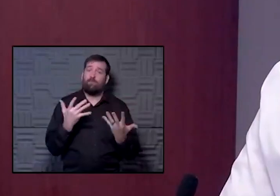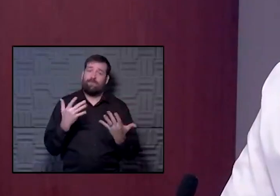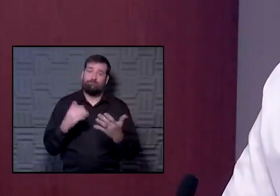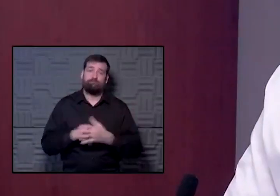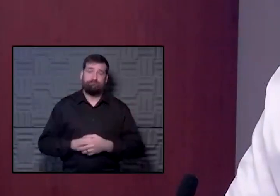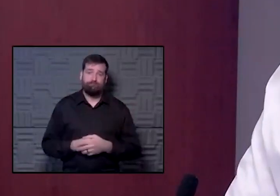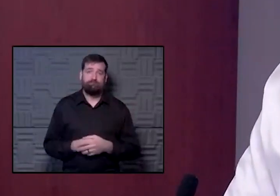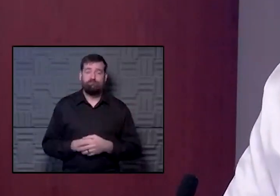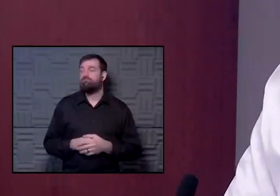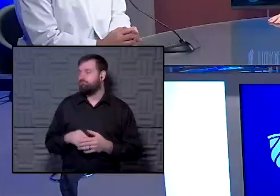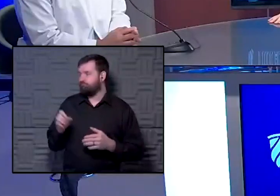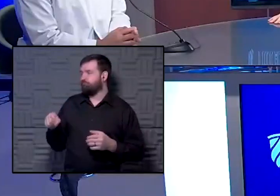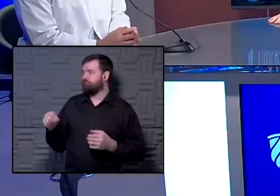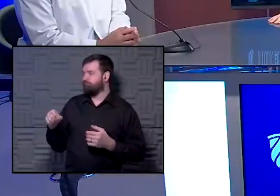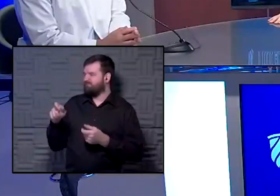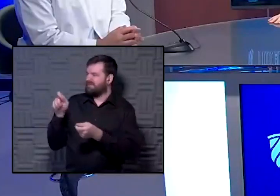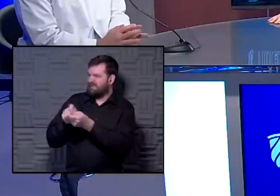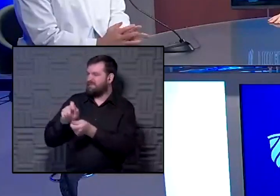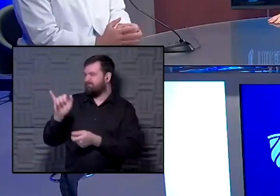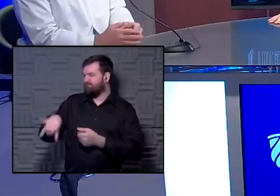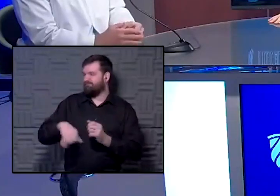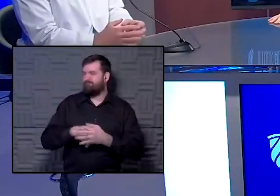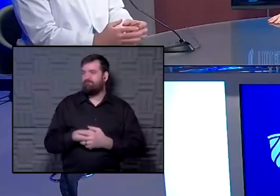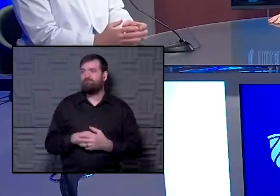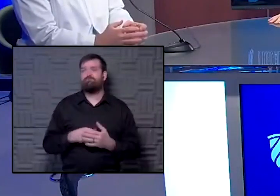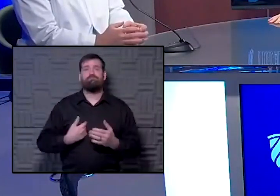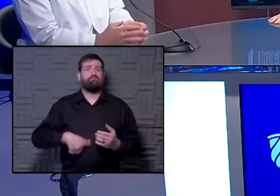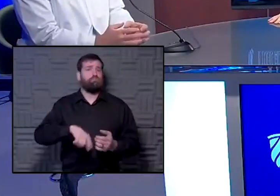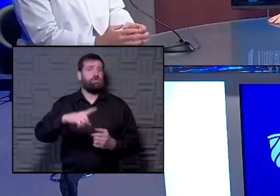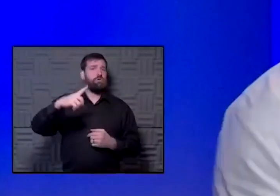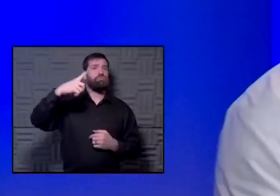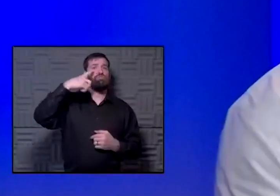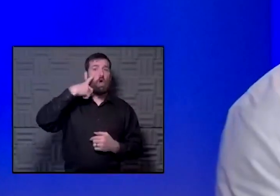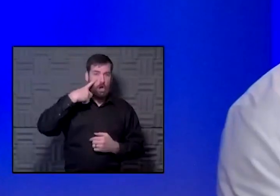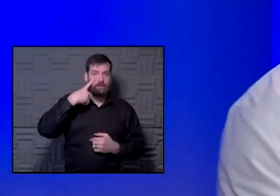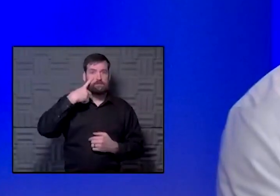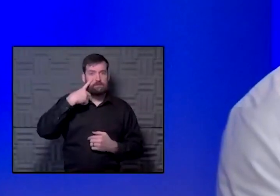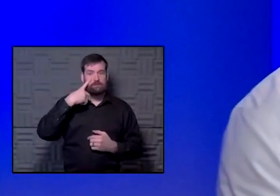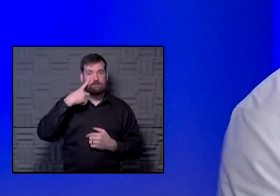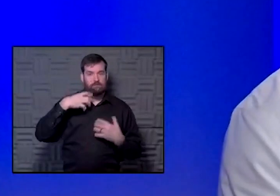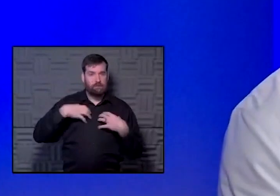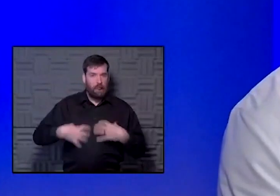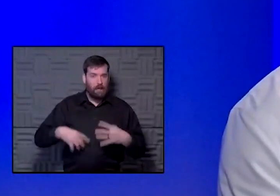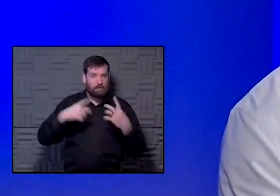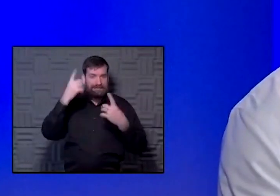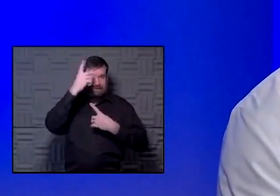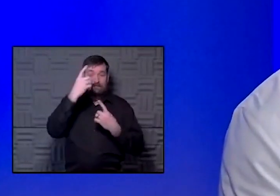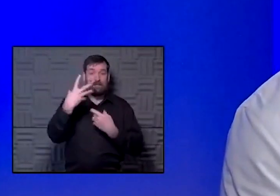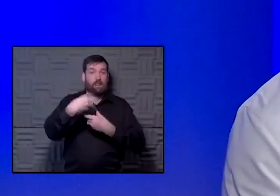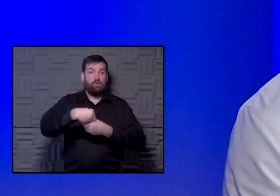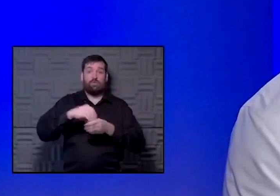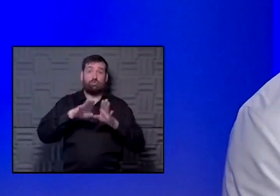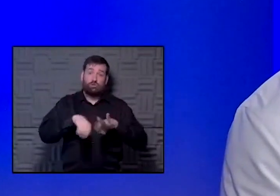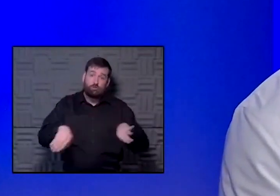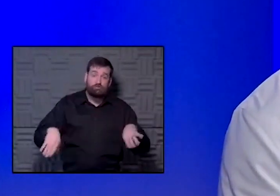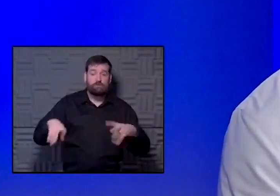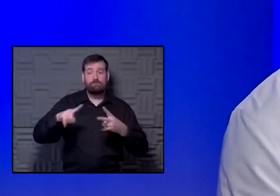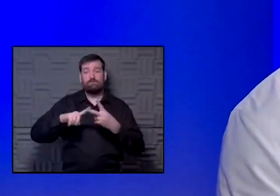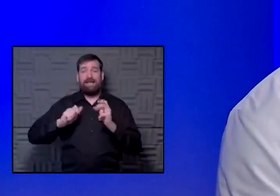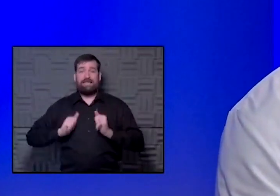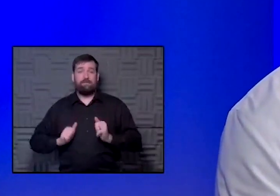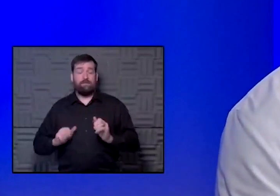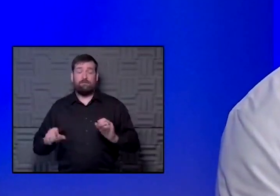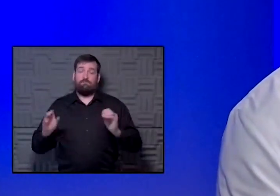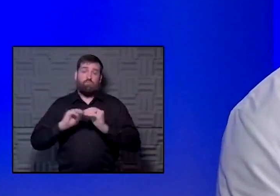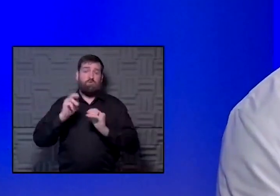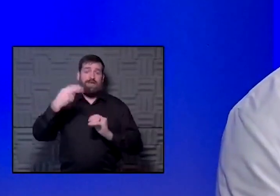next phase. Yeah, I think that's exactly it. We thought these people with lung disease, including asthma, including children as well, were at higher